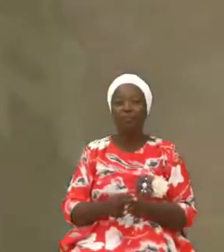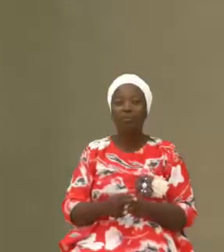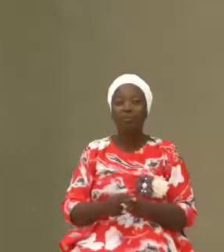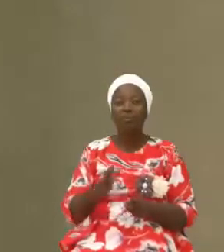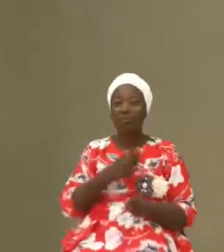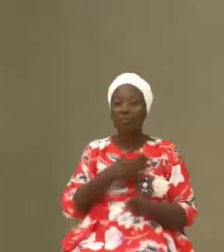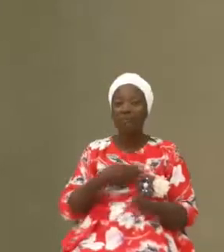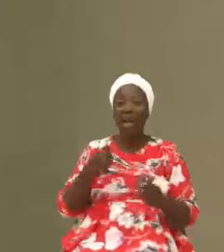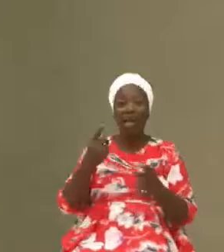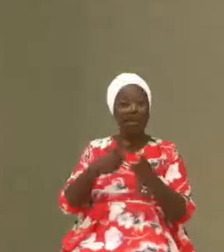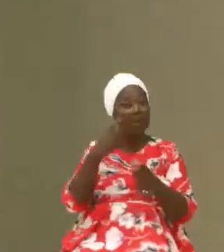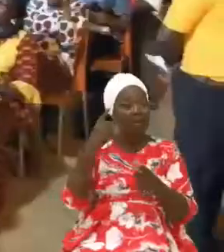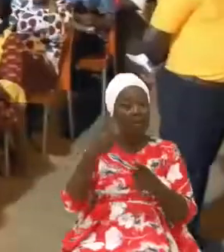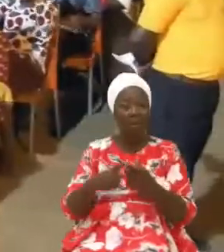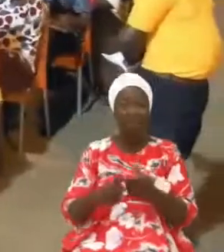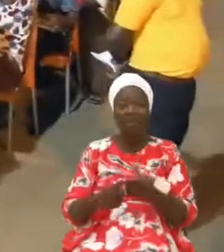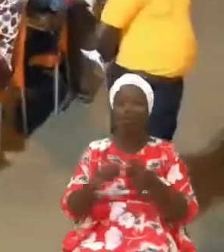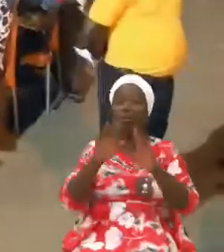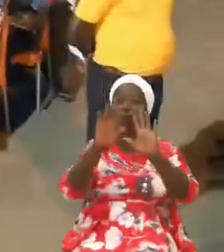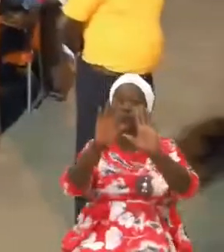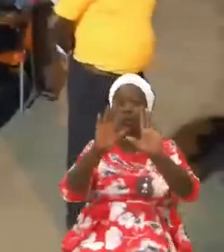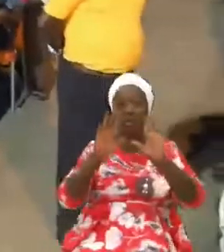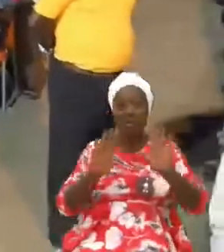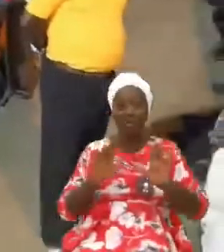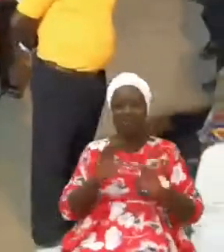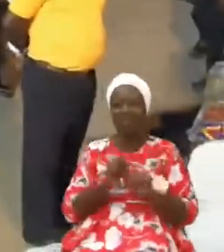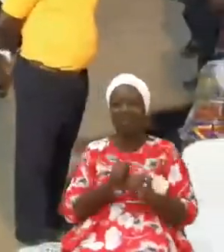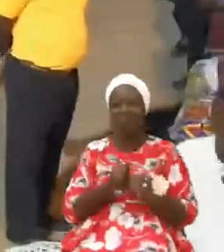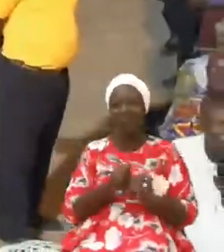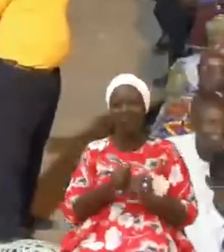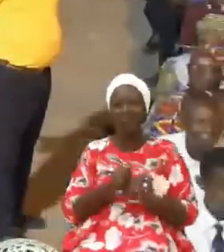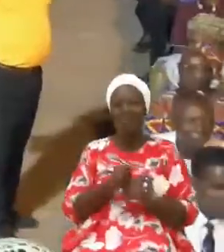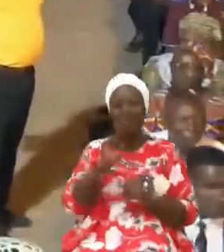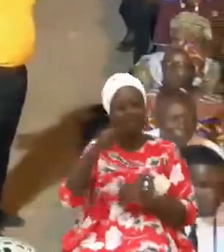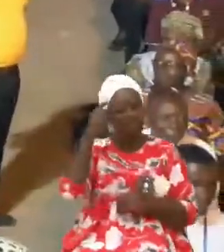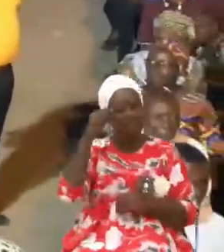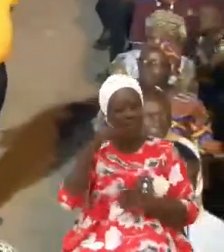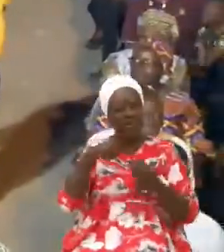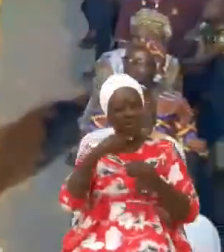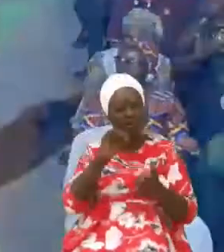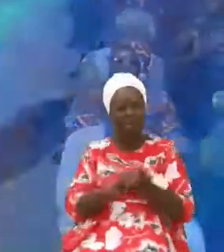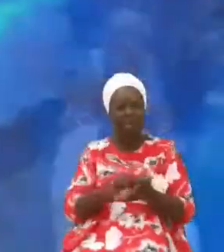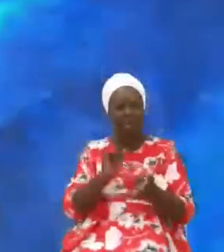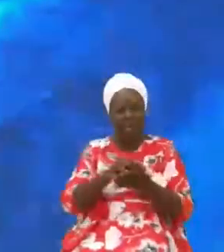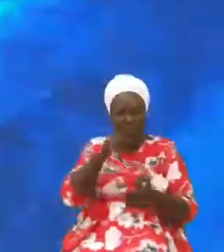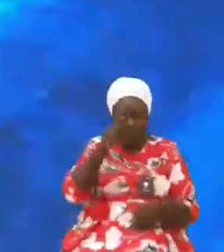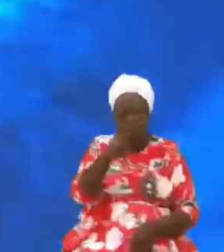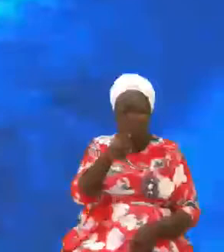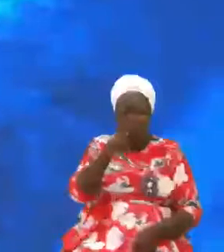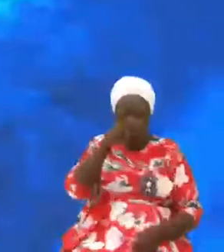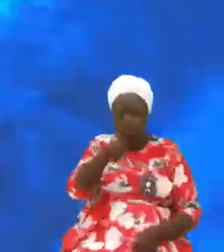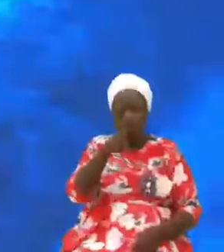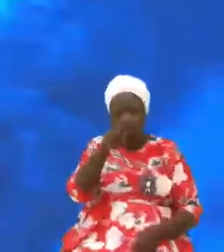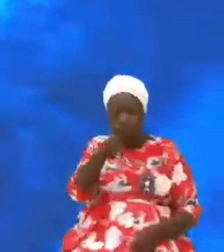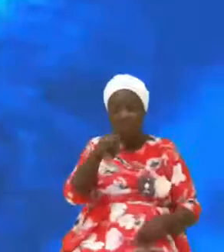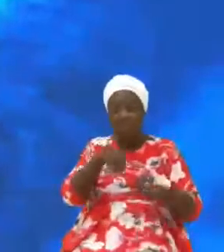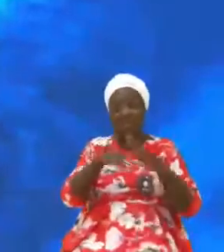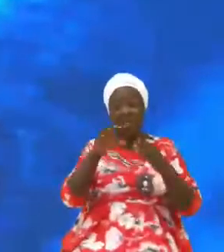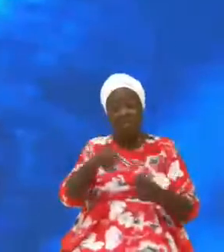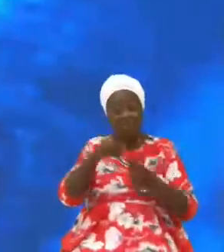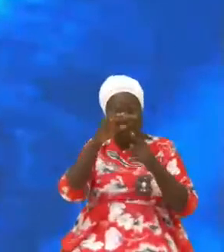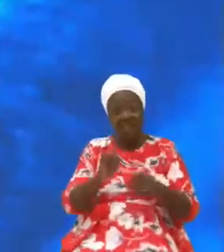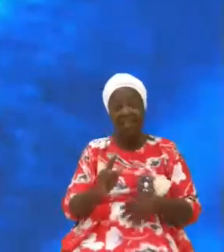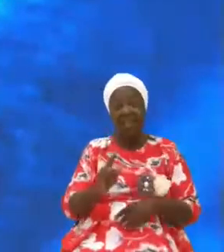in Jesus' name. And then wonder, can you think about